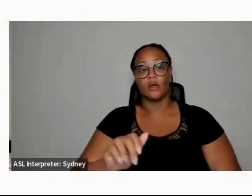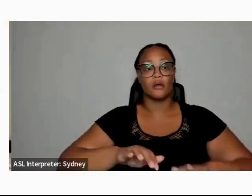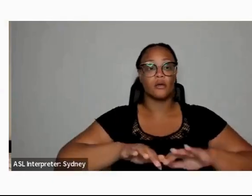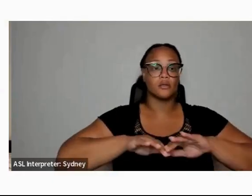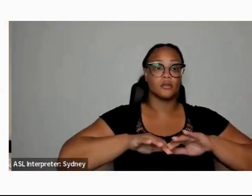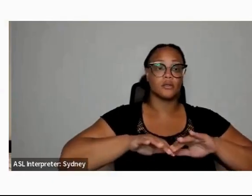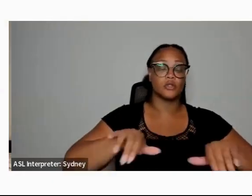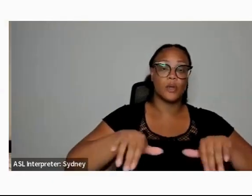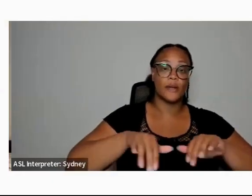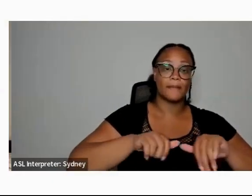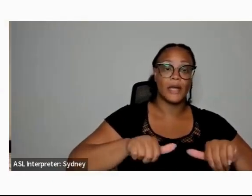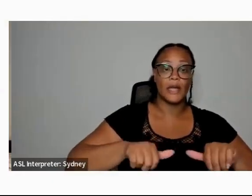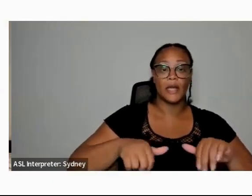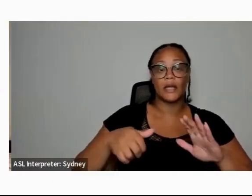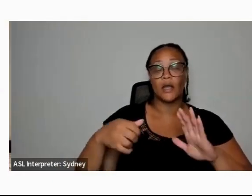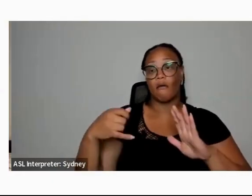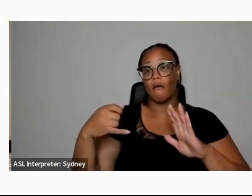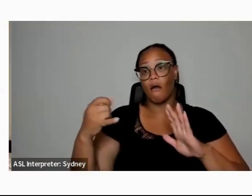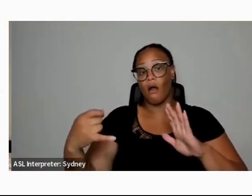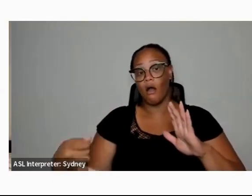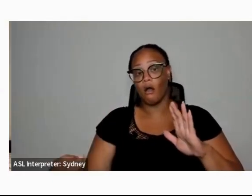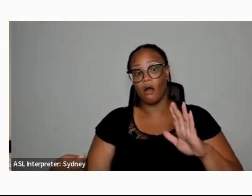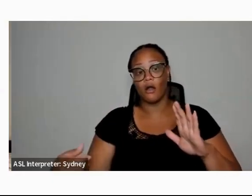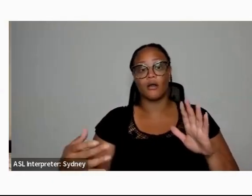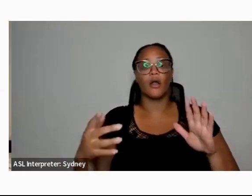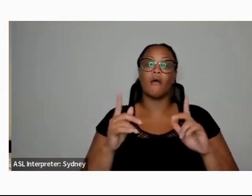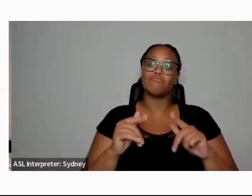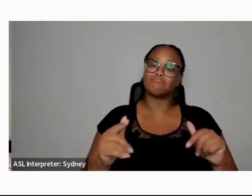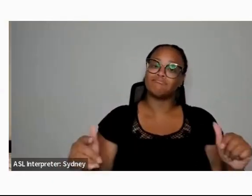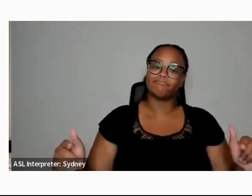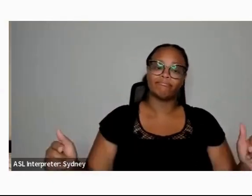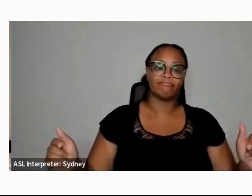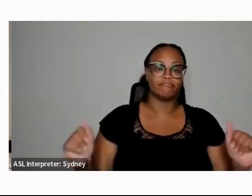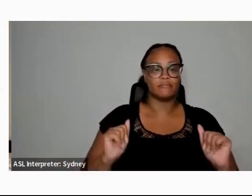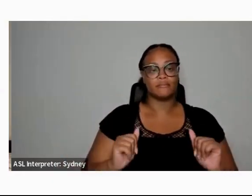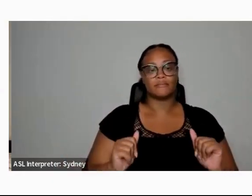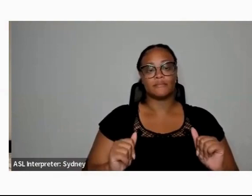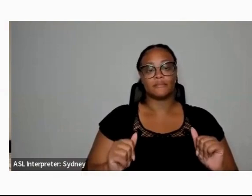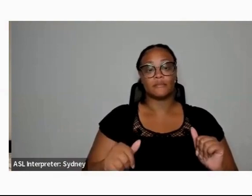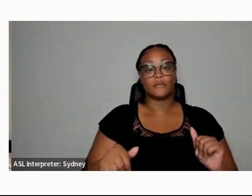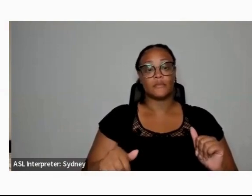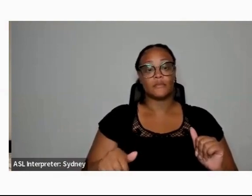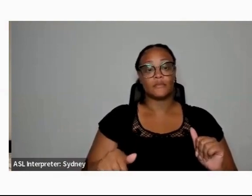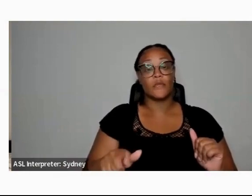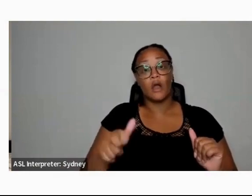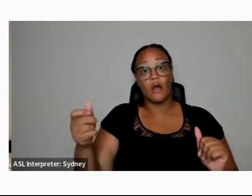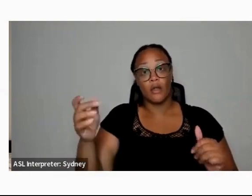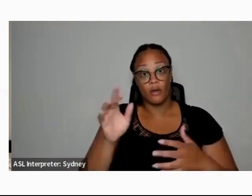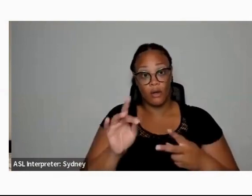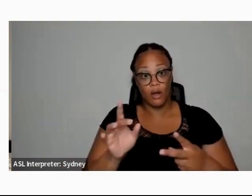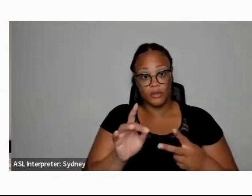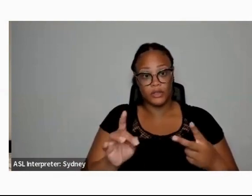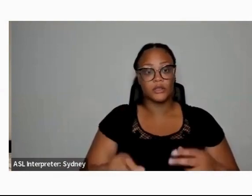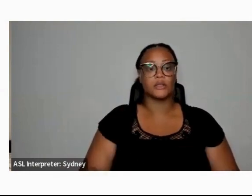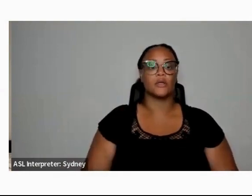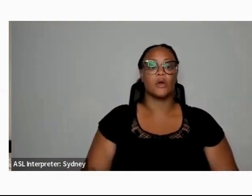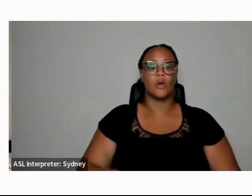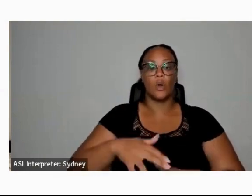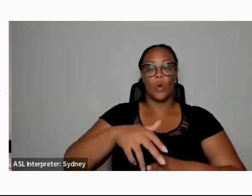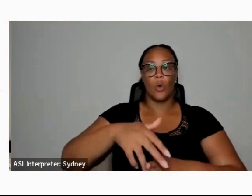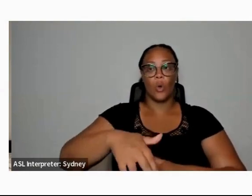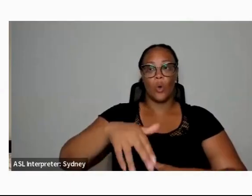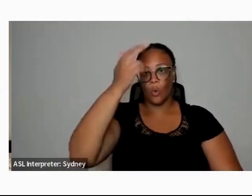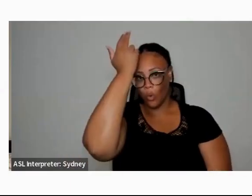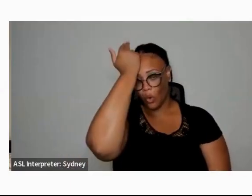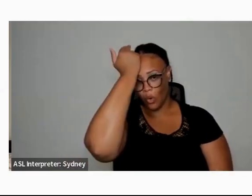community art classes. Other activities within communities could be like horseback riding or water sports like